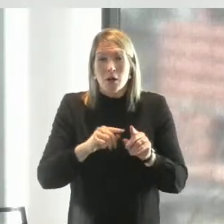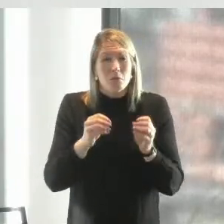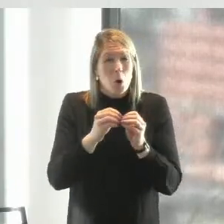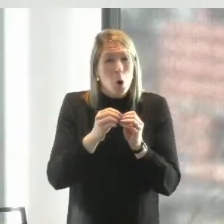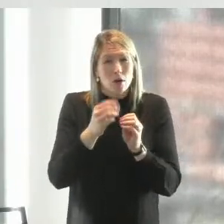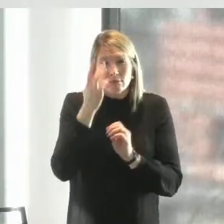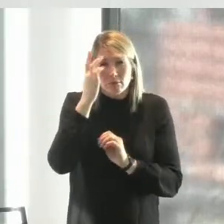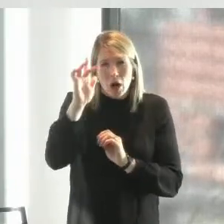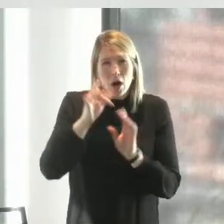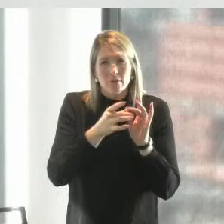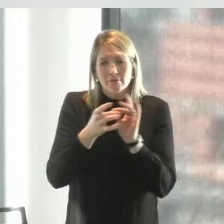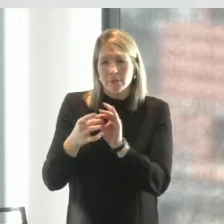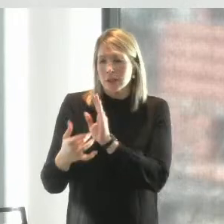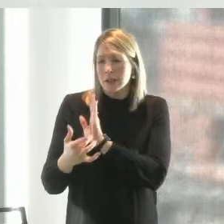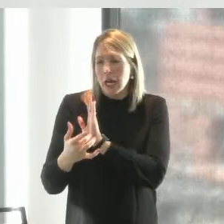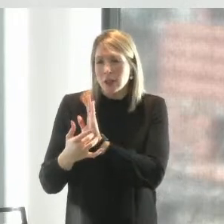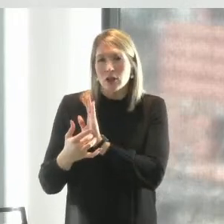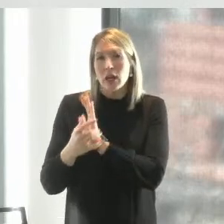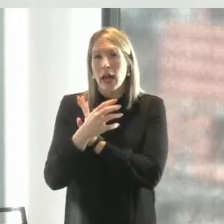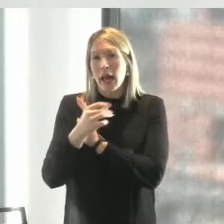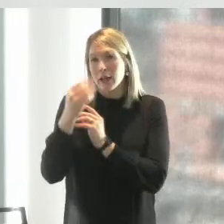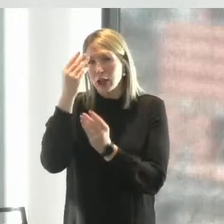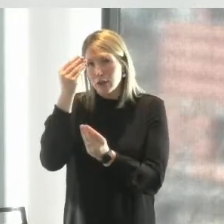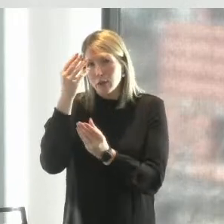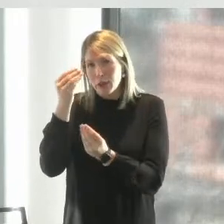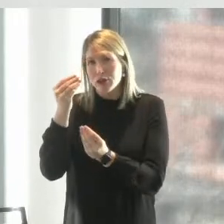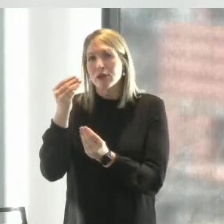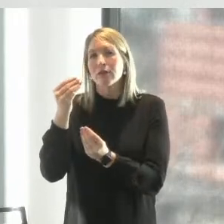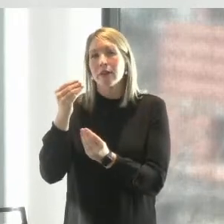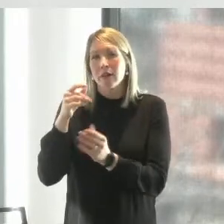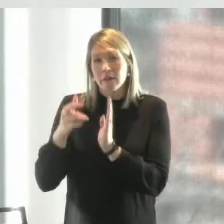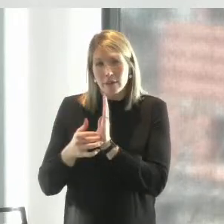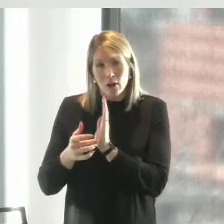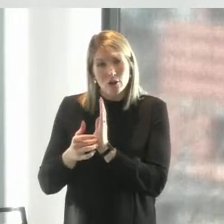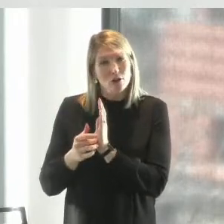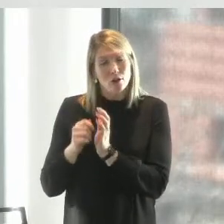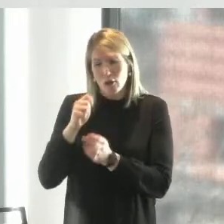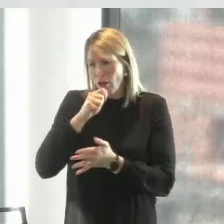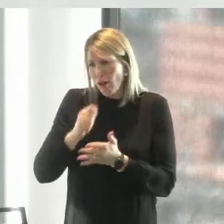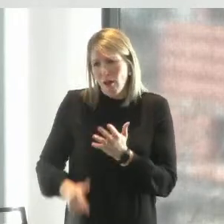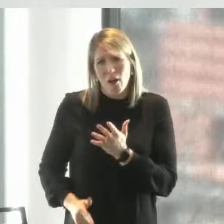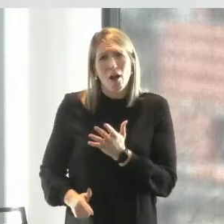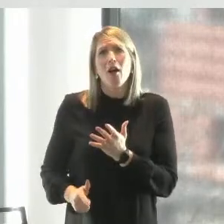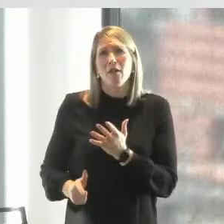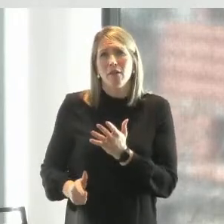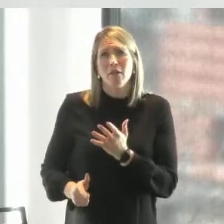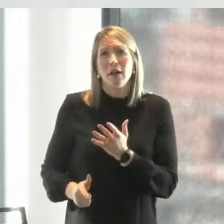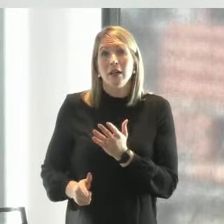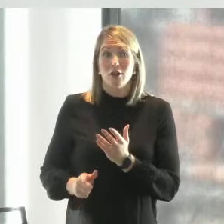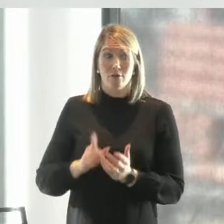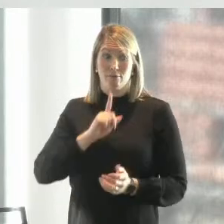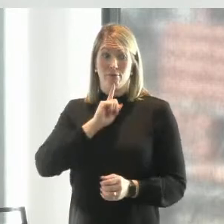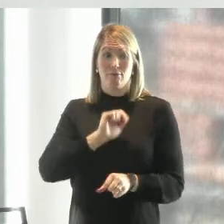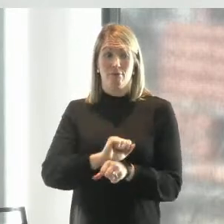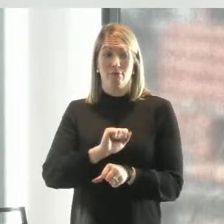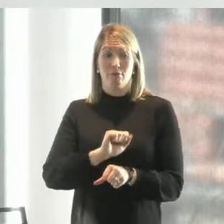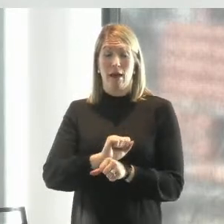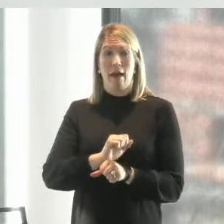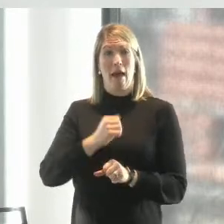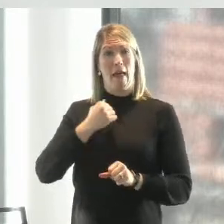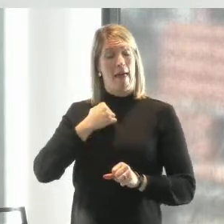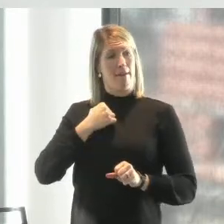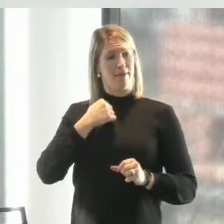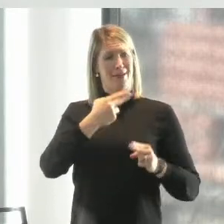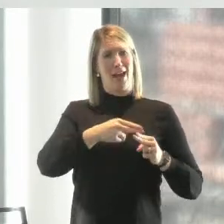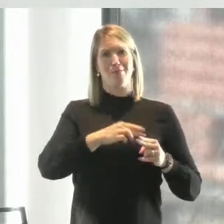technologies, communication and information technologies, and we've created a renaissance. We've created a